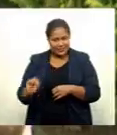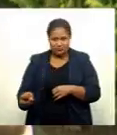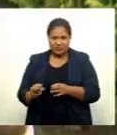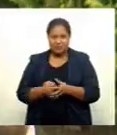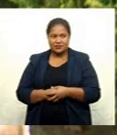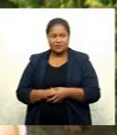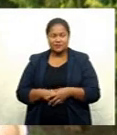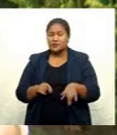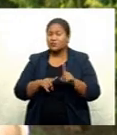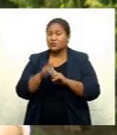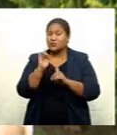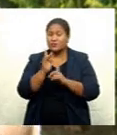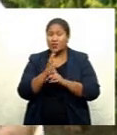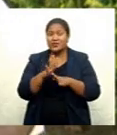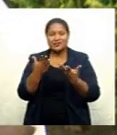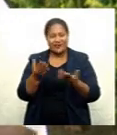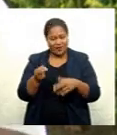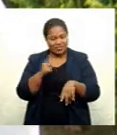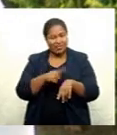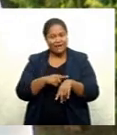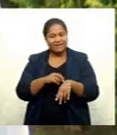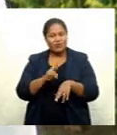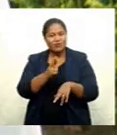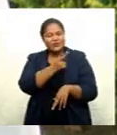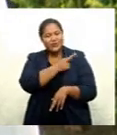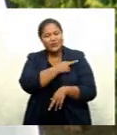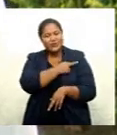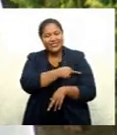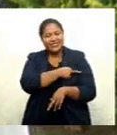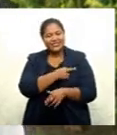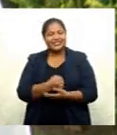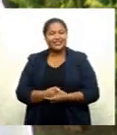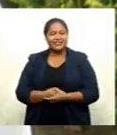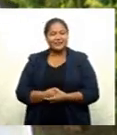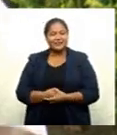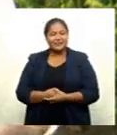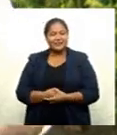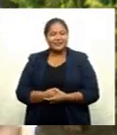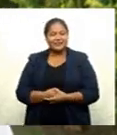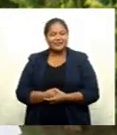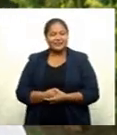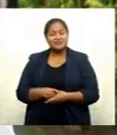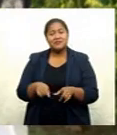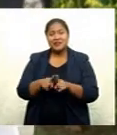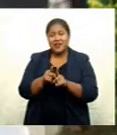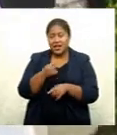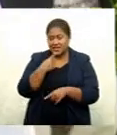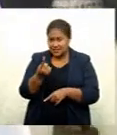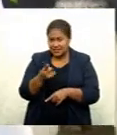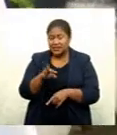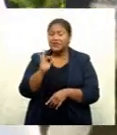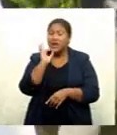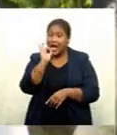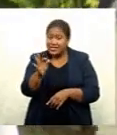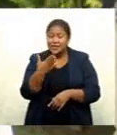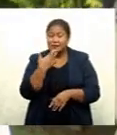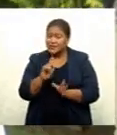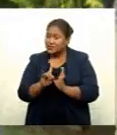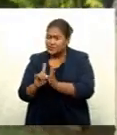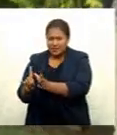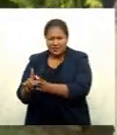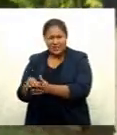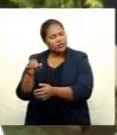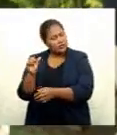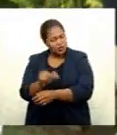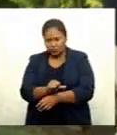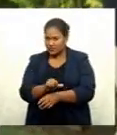important thing is now is the time for responsibility. So, as I said, if you've been asked to be isolated, if there are a few of us that are asked to